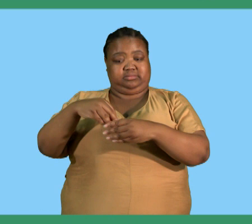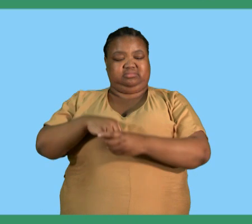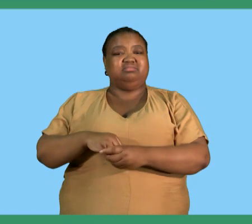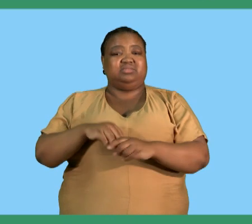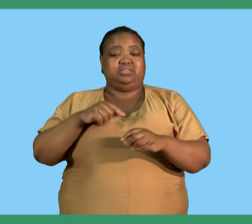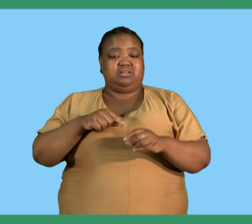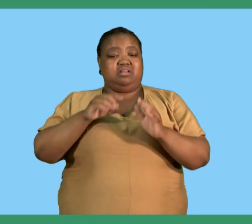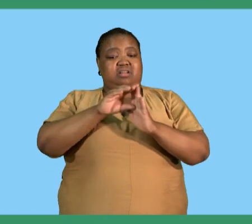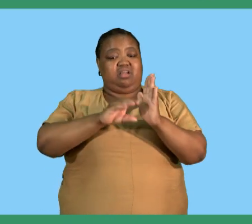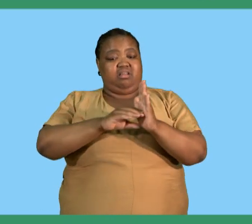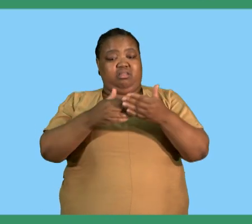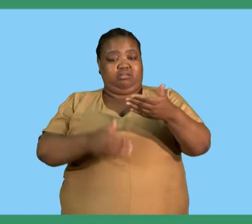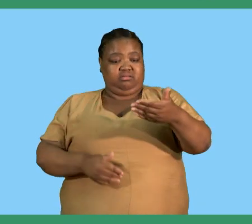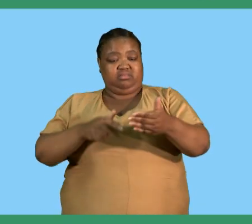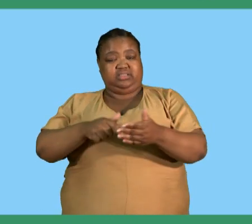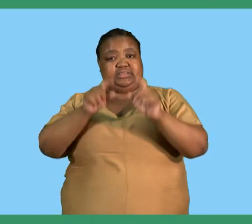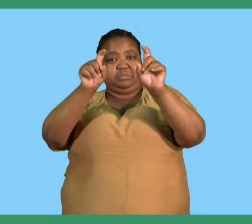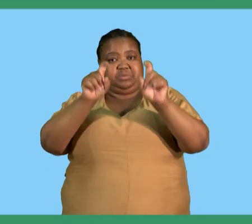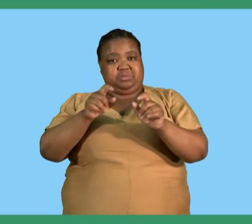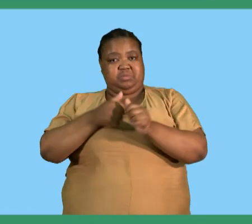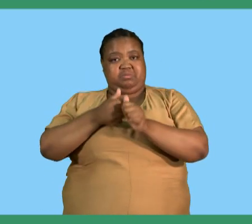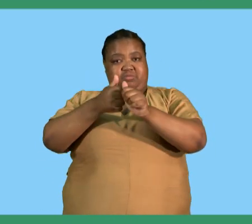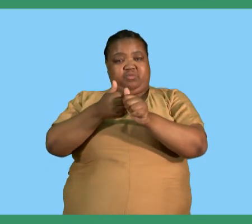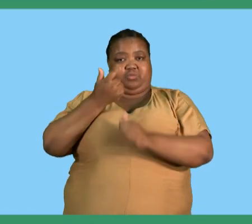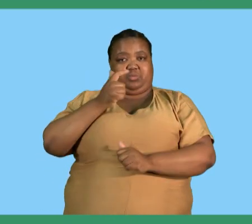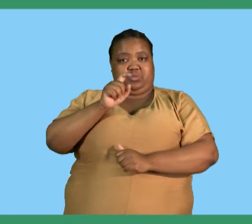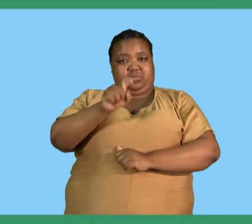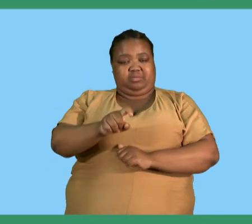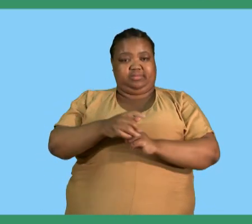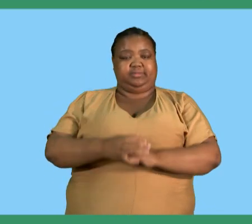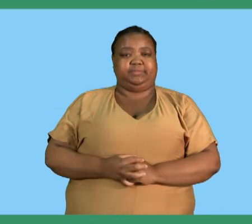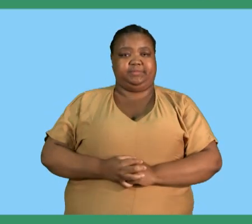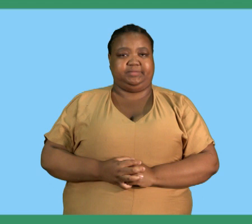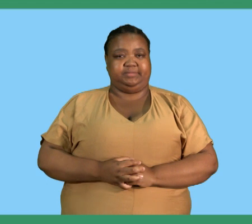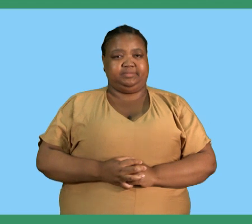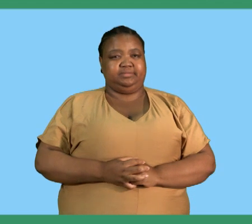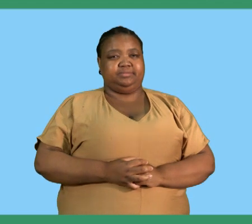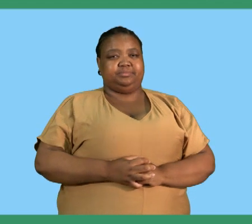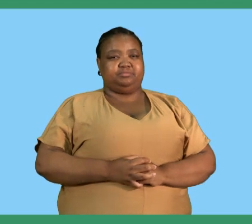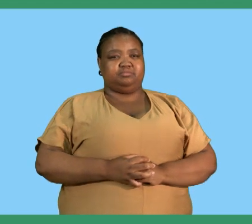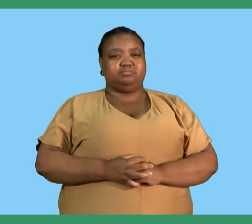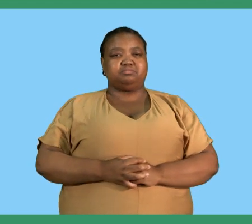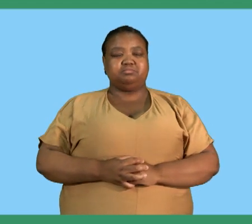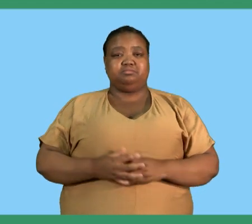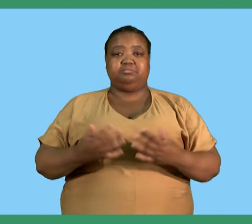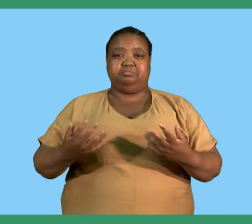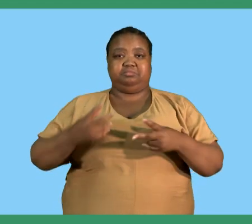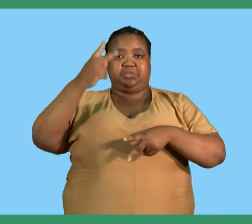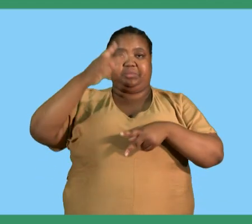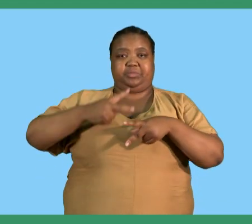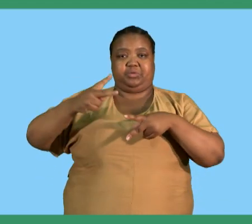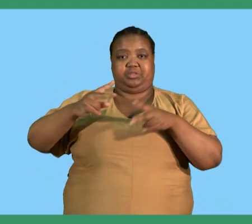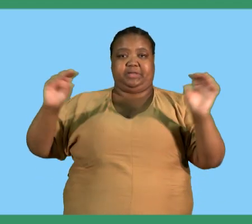act according to these principles that are where in the code of conduct.